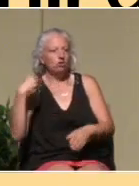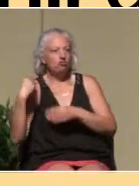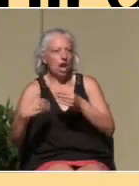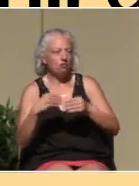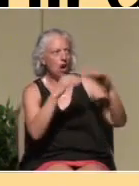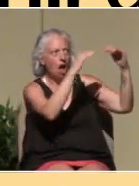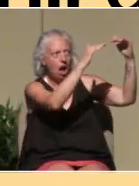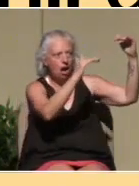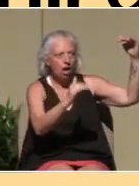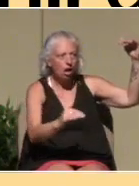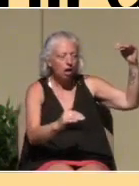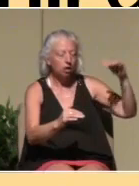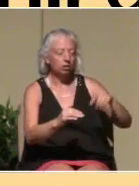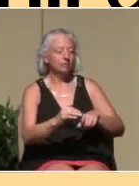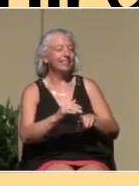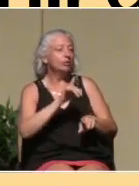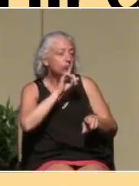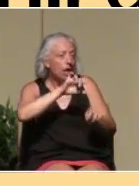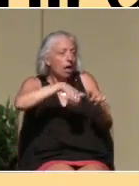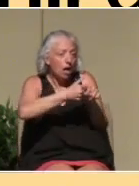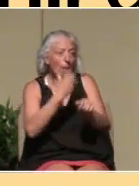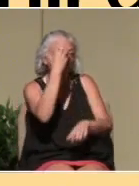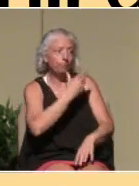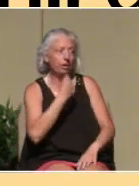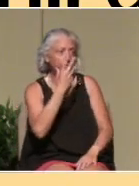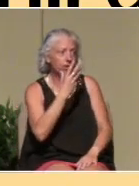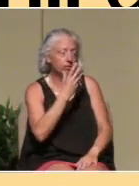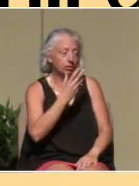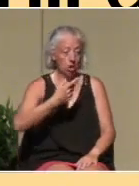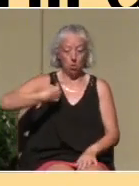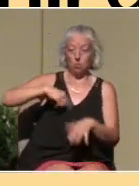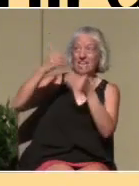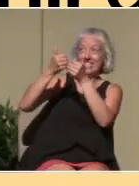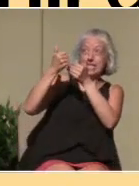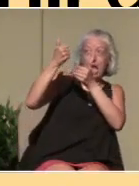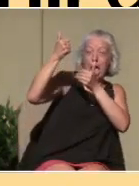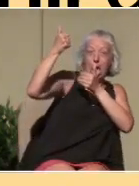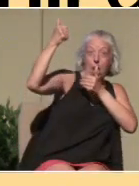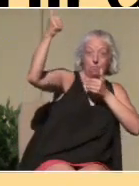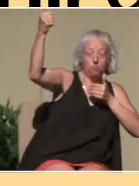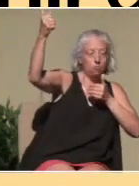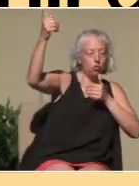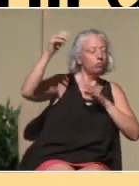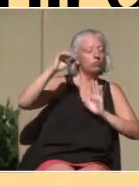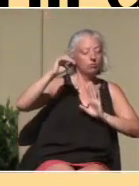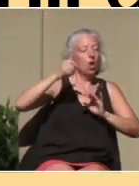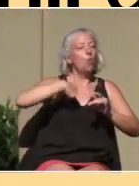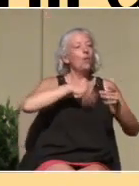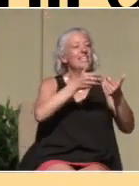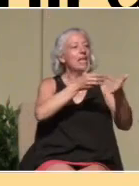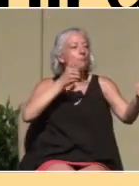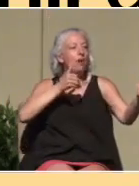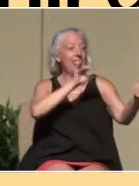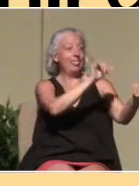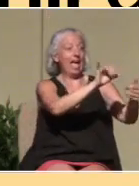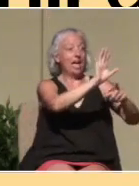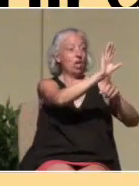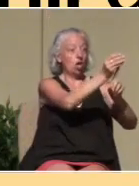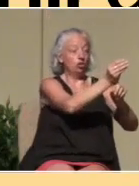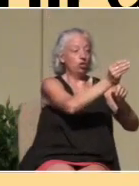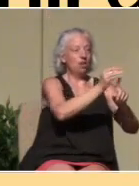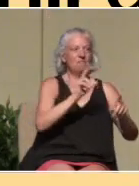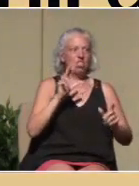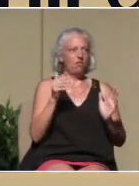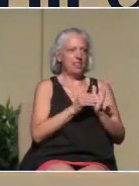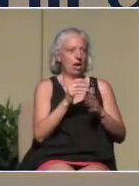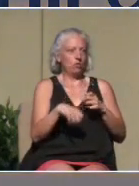We just have to discover the beauty because we are separated by over 3,000 years from the culture in which these words were